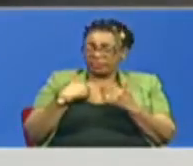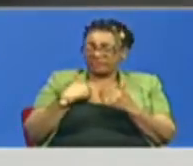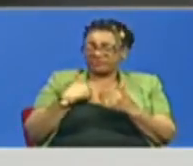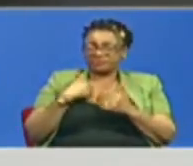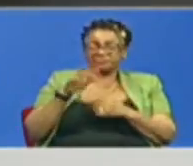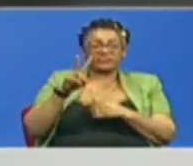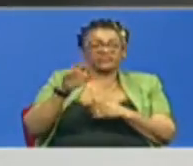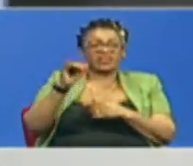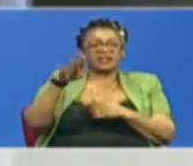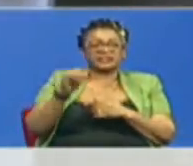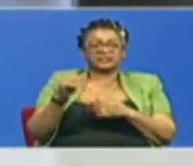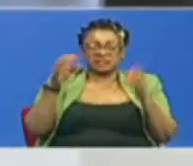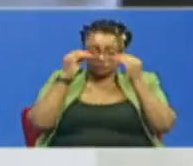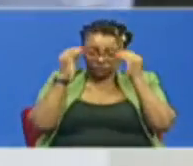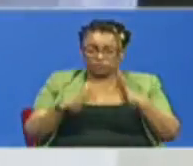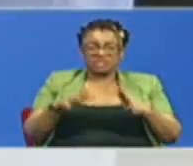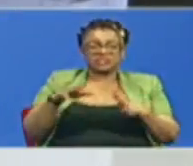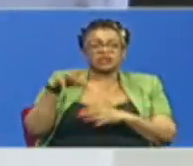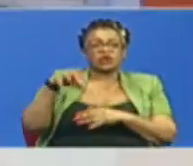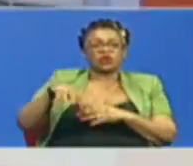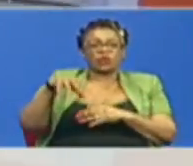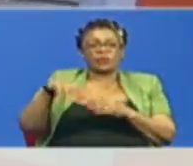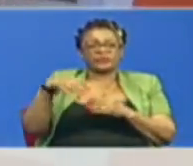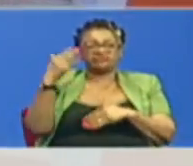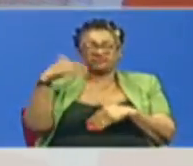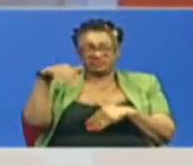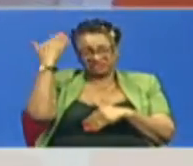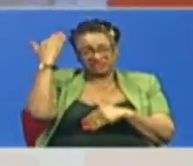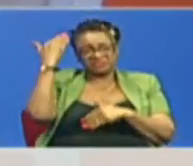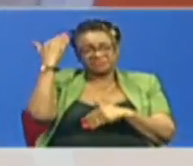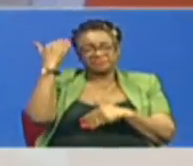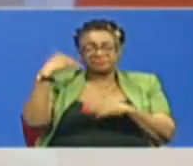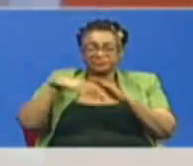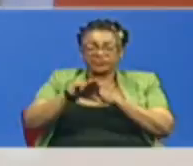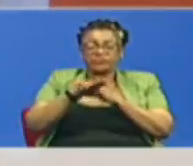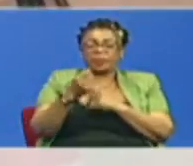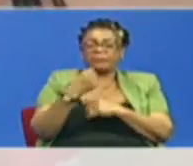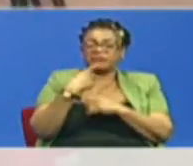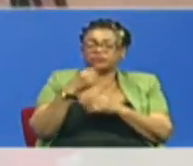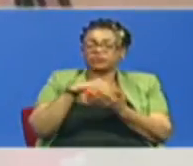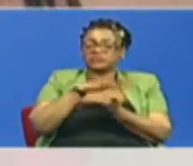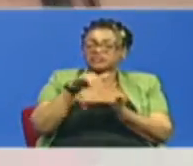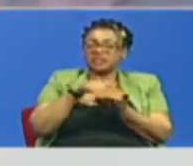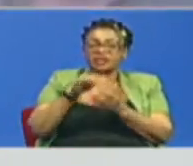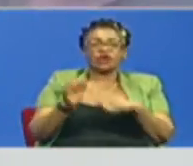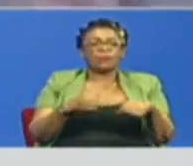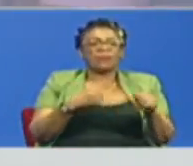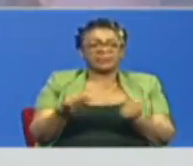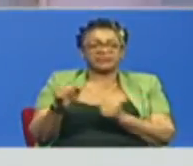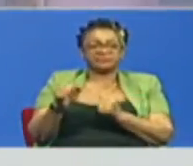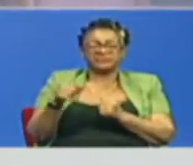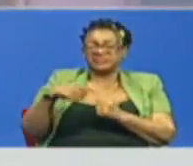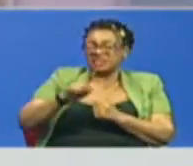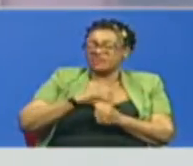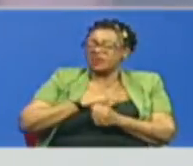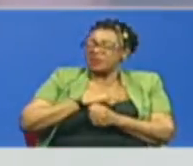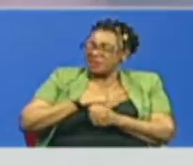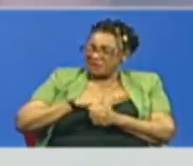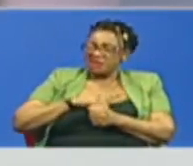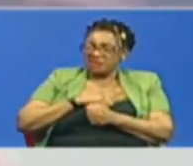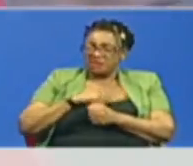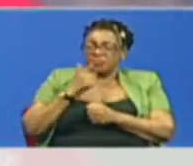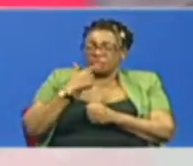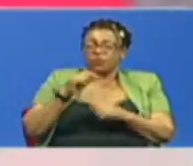Rongo University, during a visit to a medical center in Homa Bay. Valerie is among the few lucky ones who are still able to